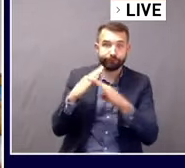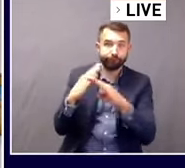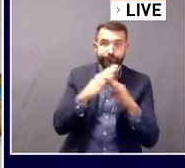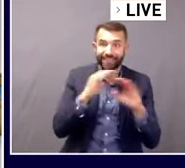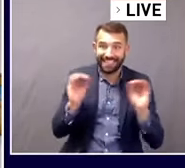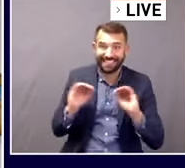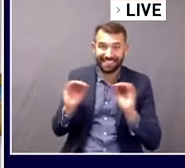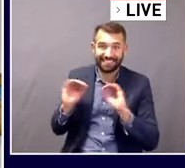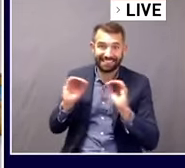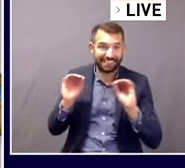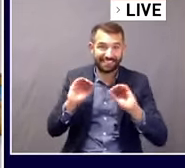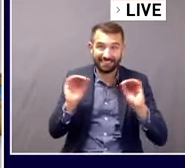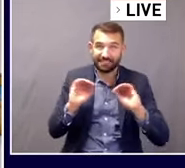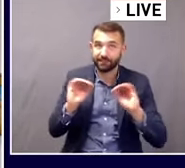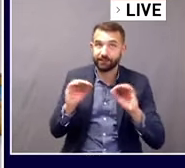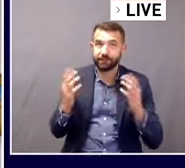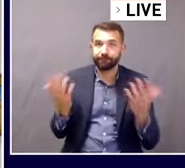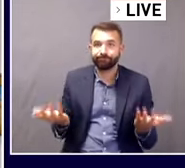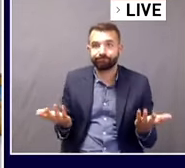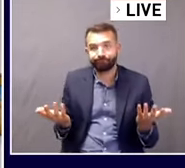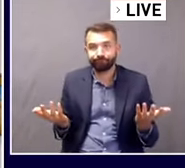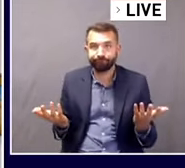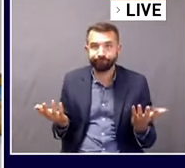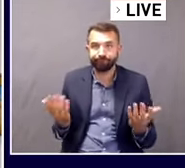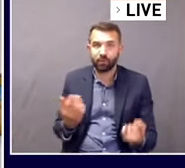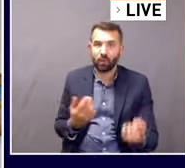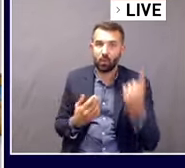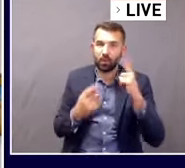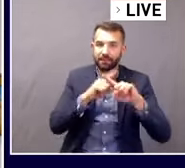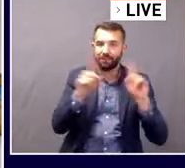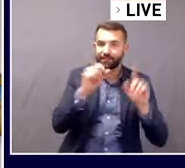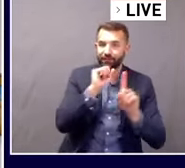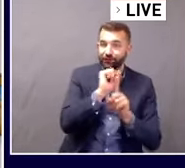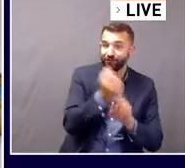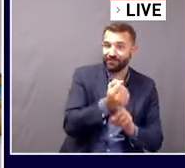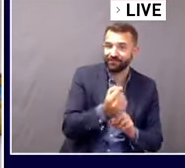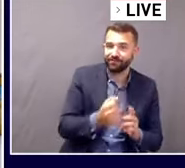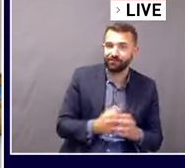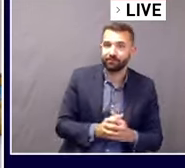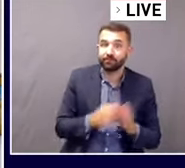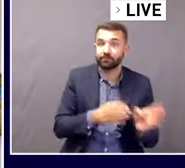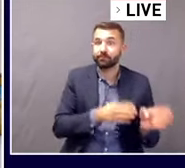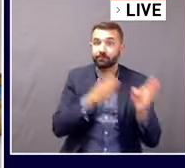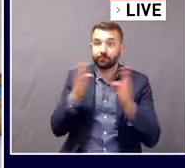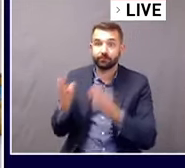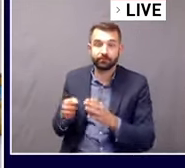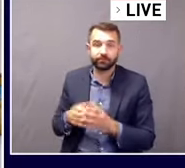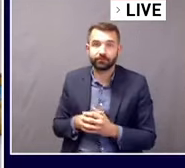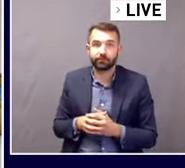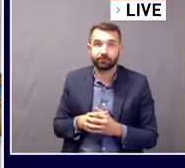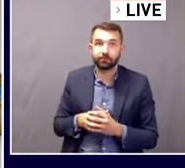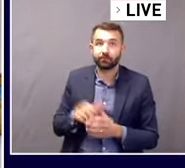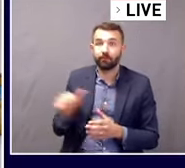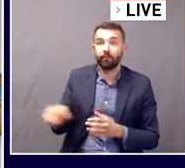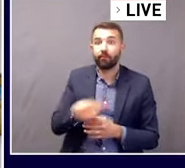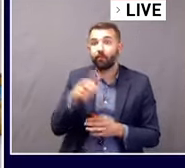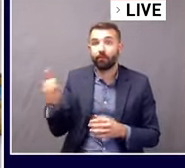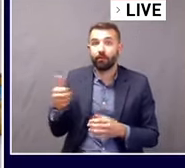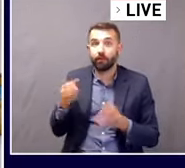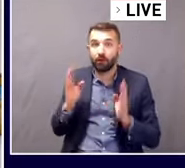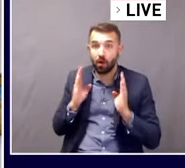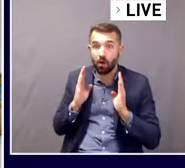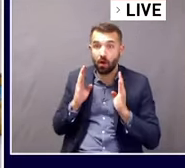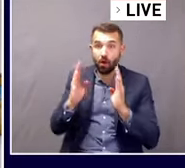is one epidemiological picture. Another one is a situation where there's a long hallway with